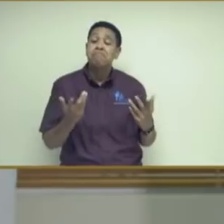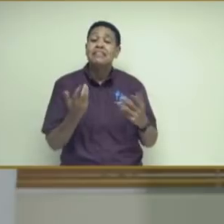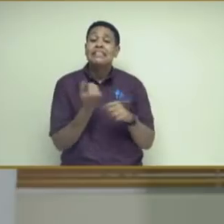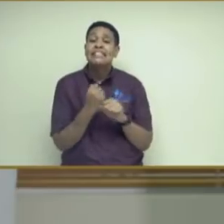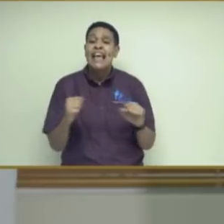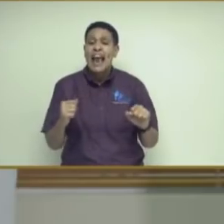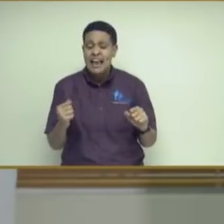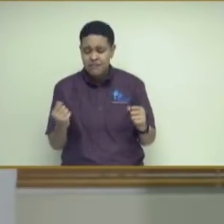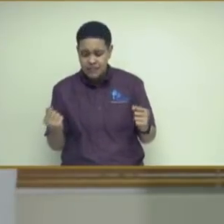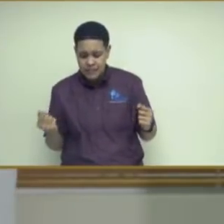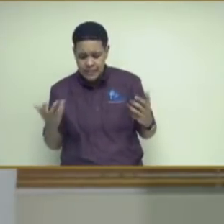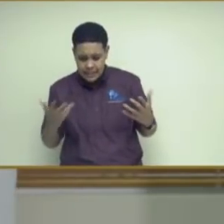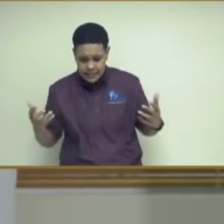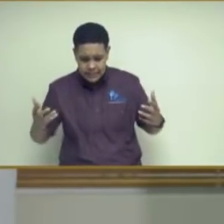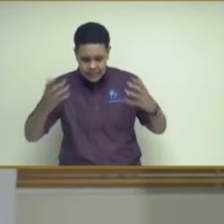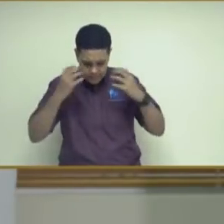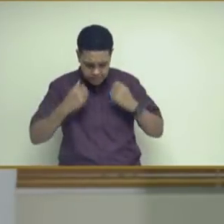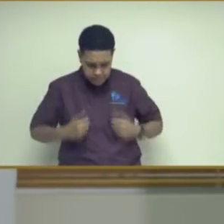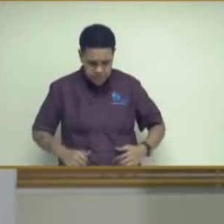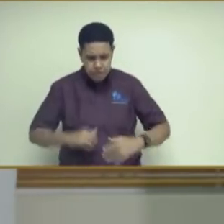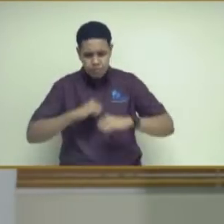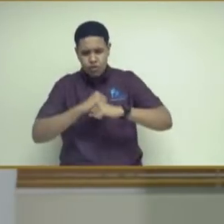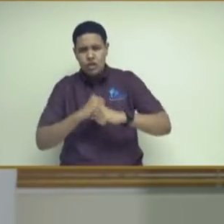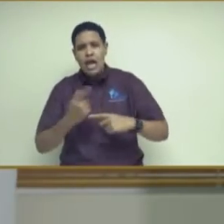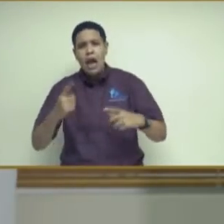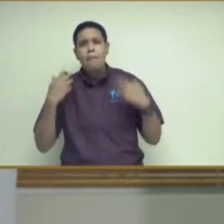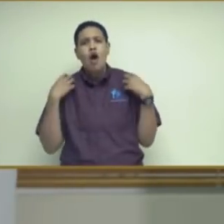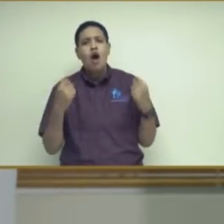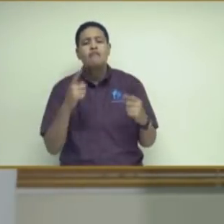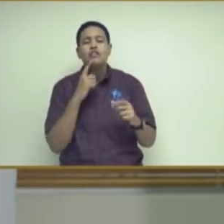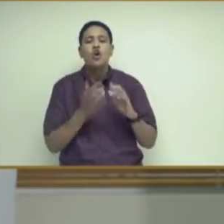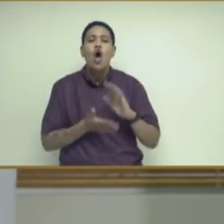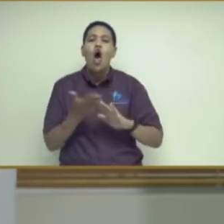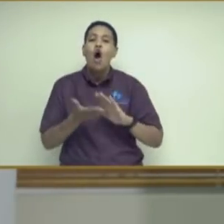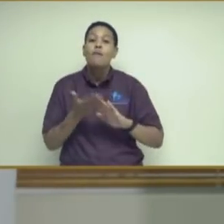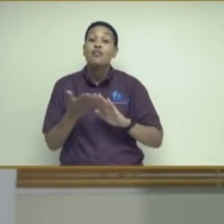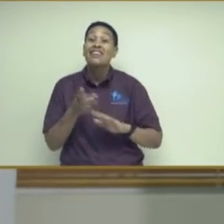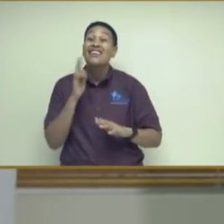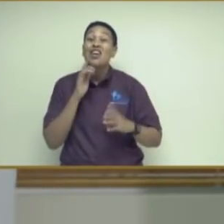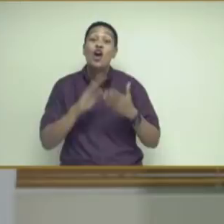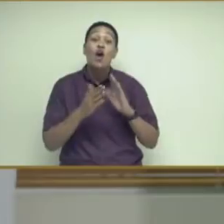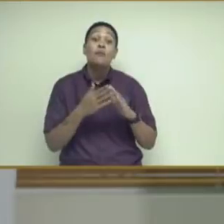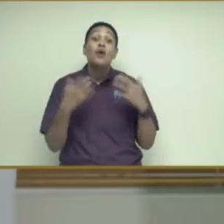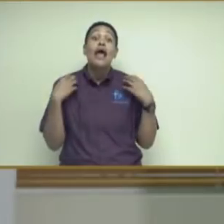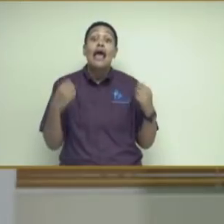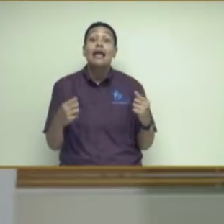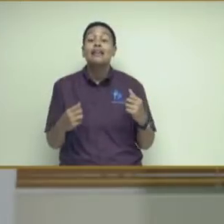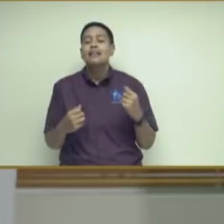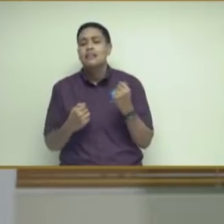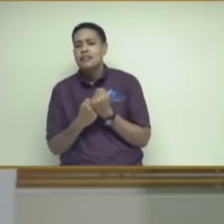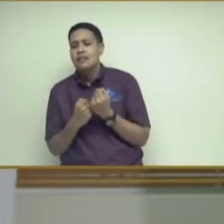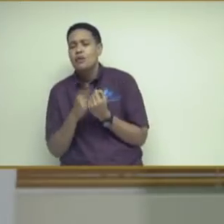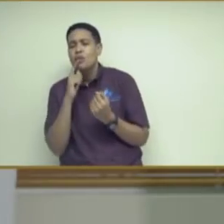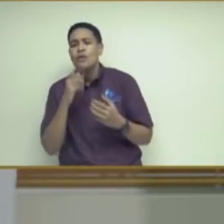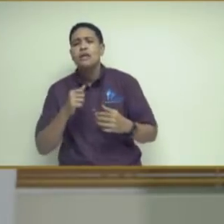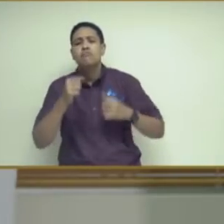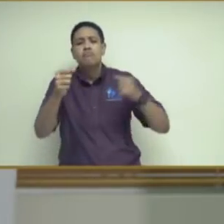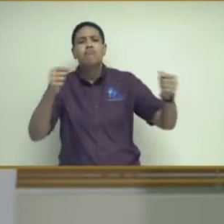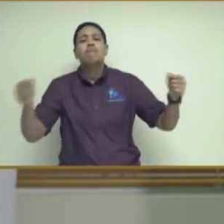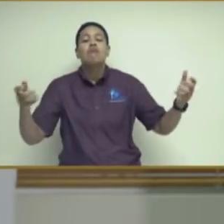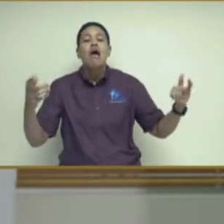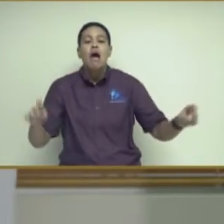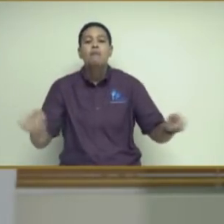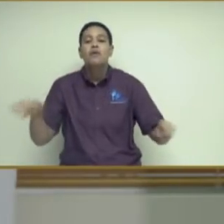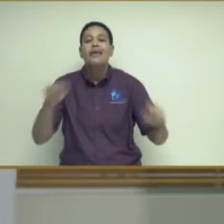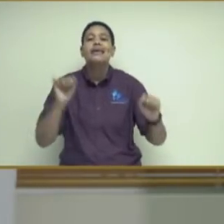safety gears, and to give them the protection and the confidence to operate. The community health aides will be deployed in the field so that